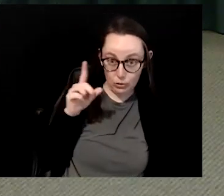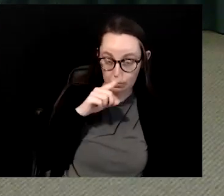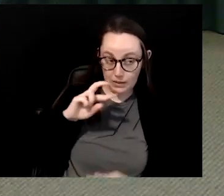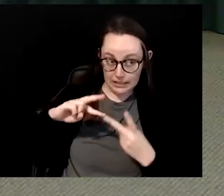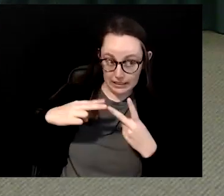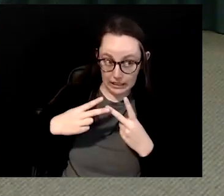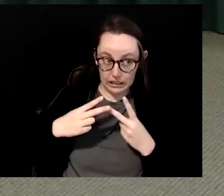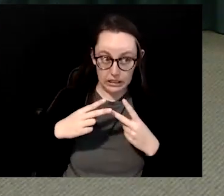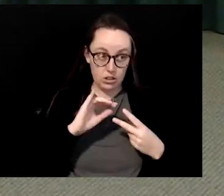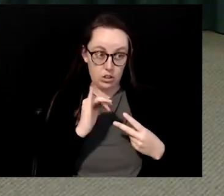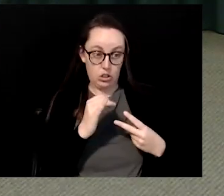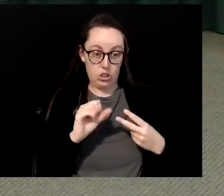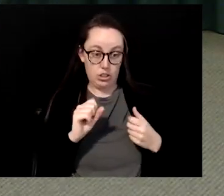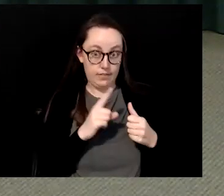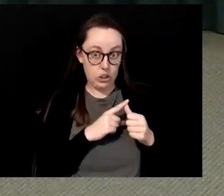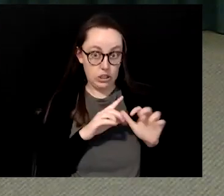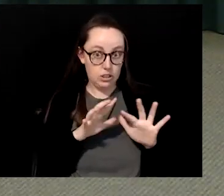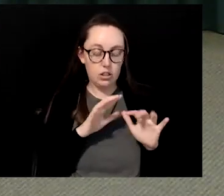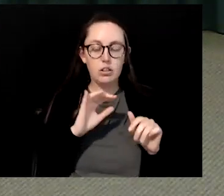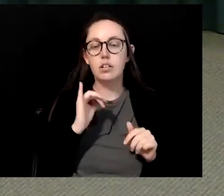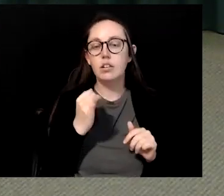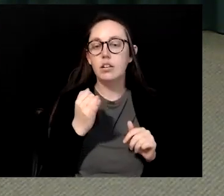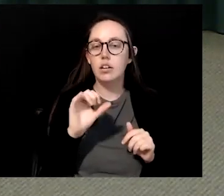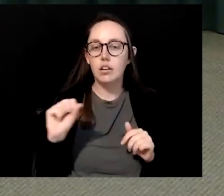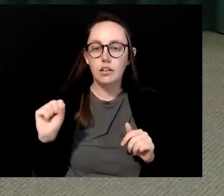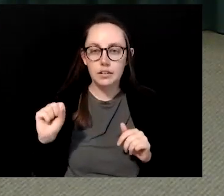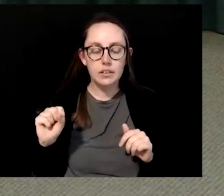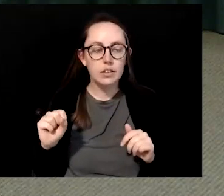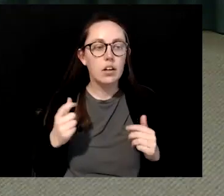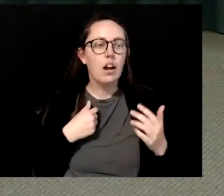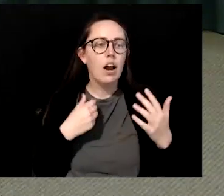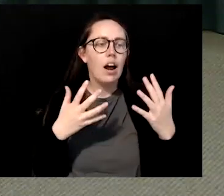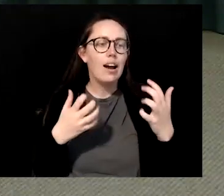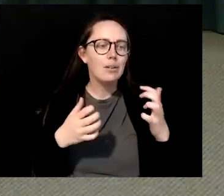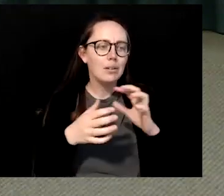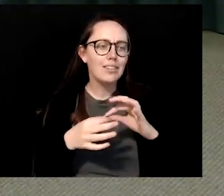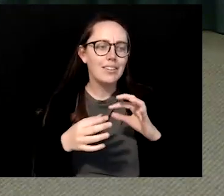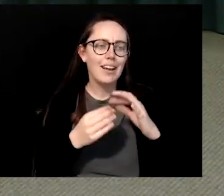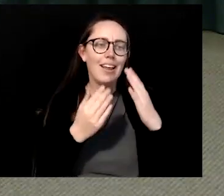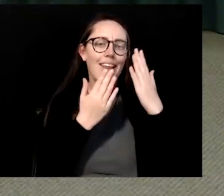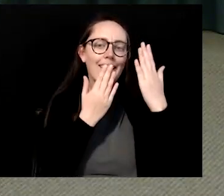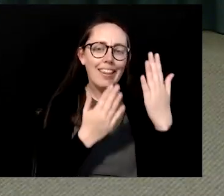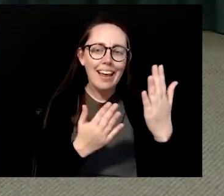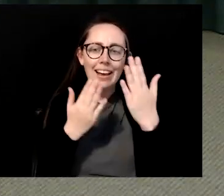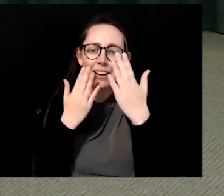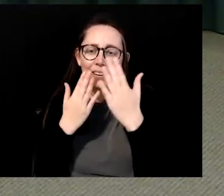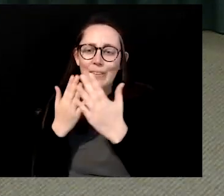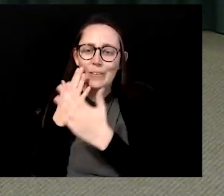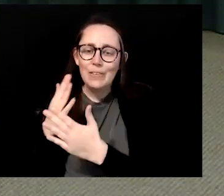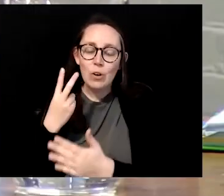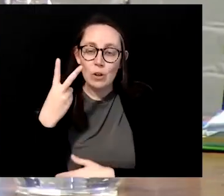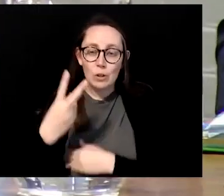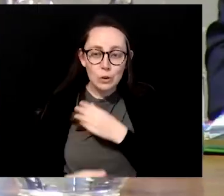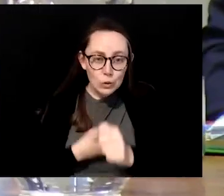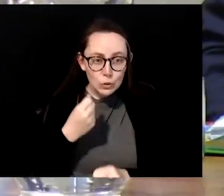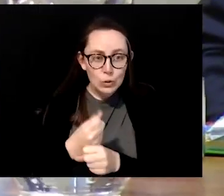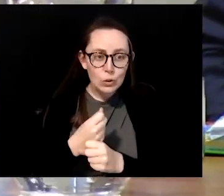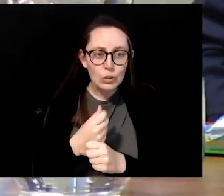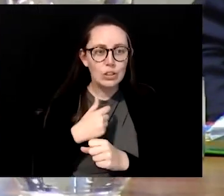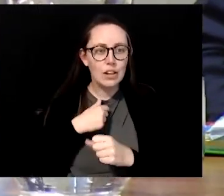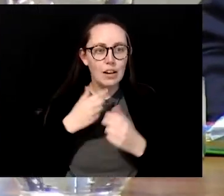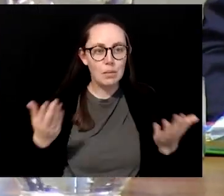just um I wanted to Express gratitude for the two years that I've been able to be on this